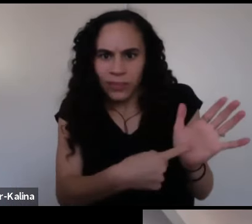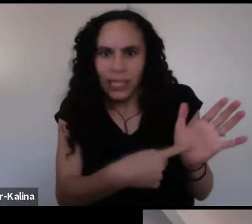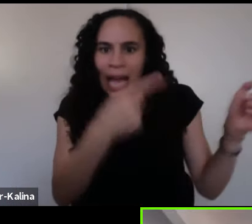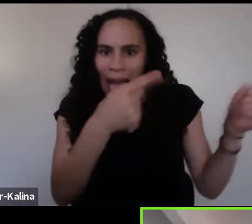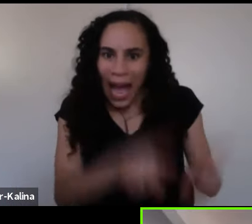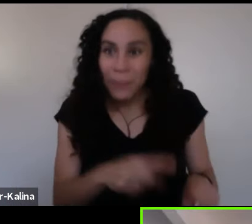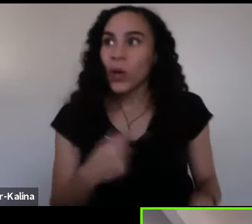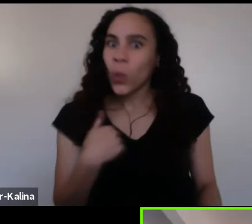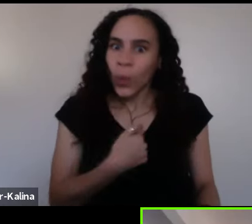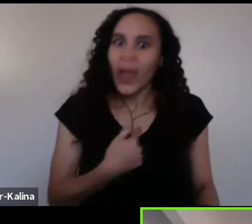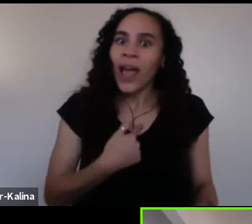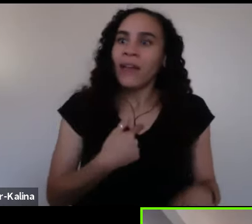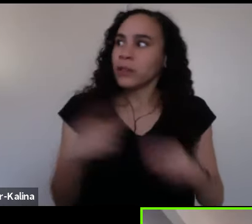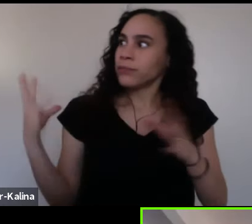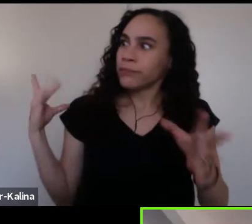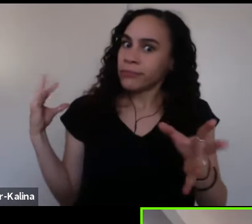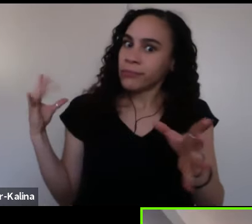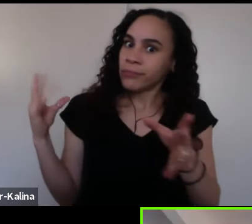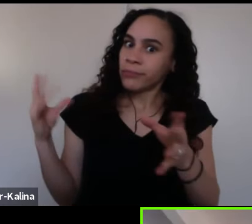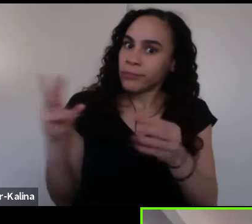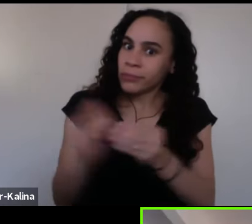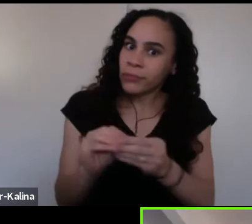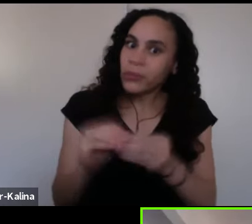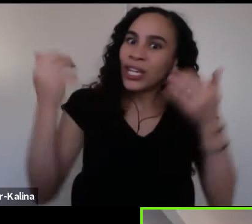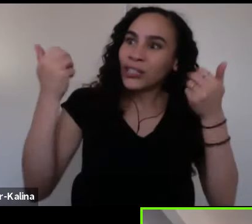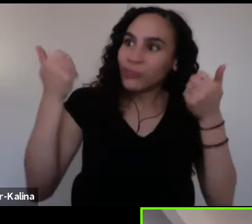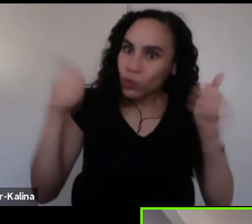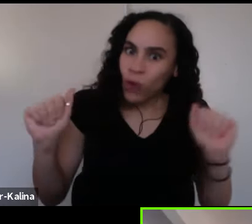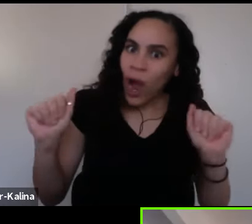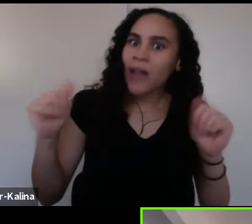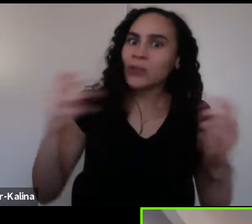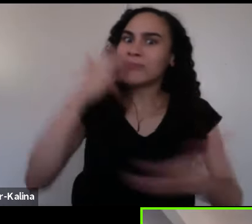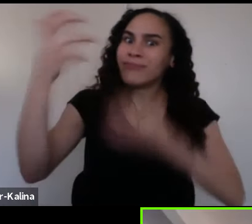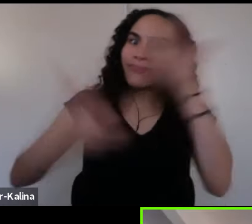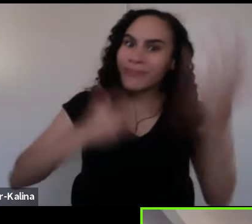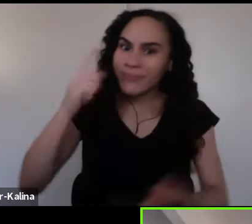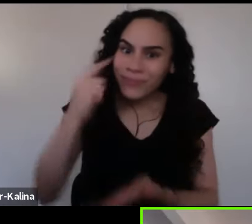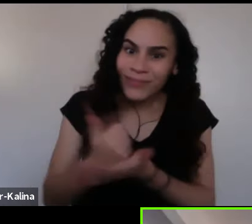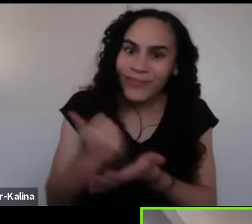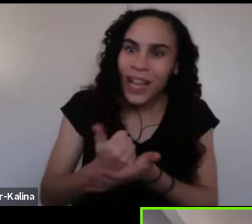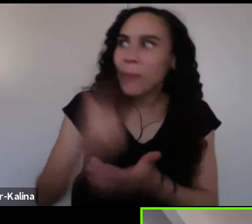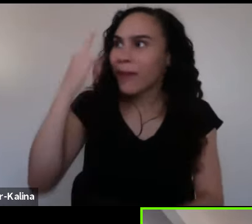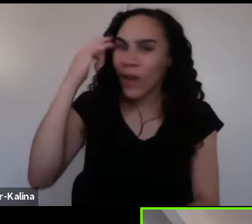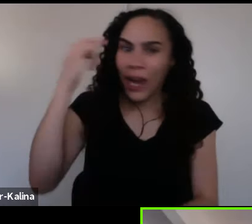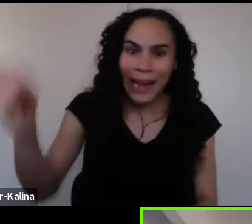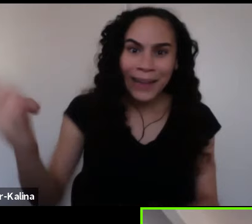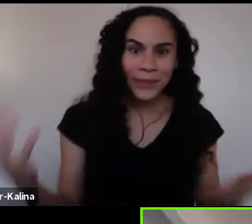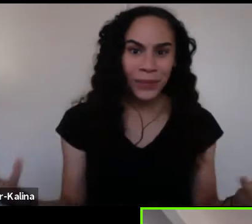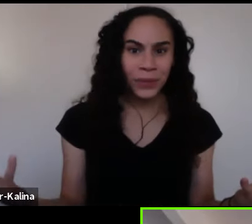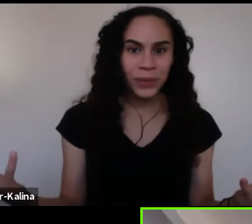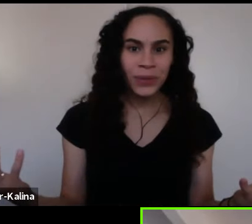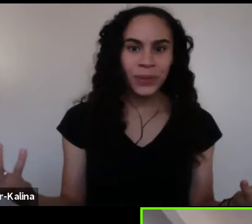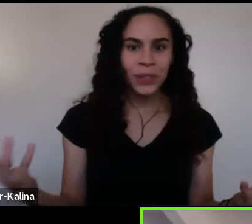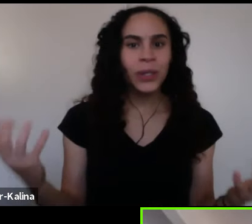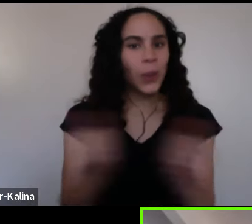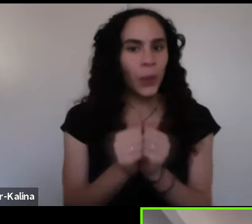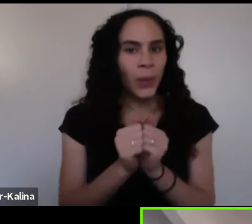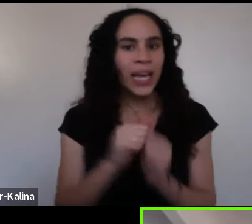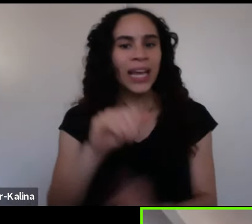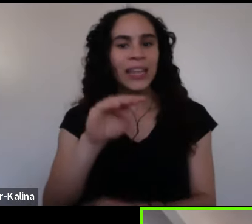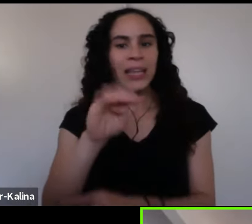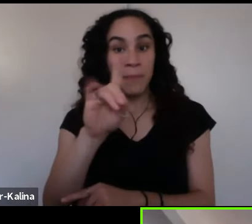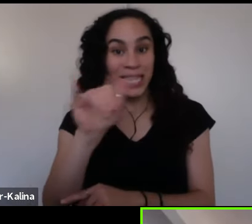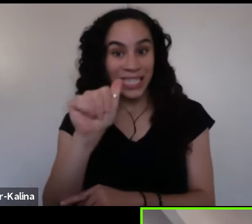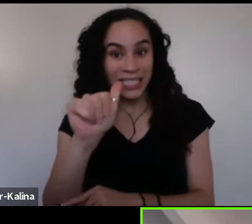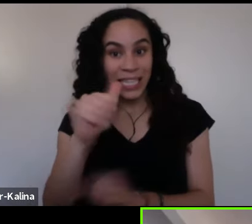We've been saying this forever, you know, and then, you know, with media assistance